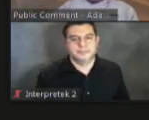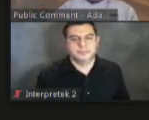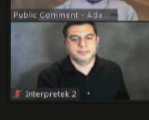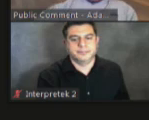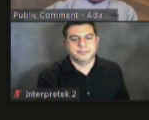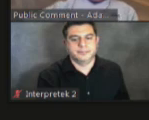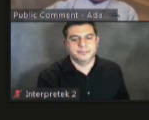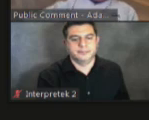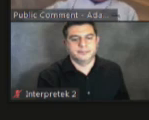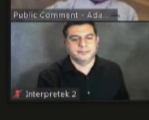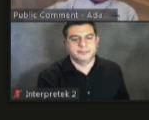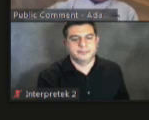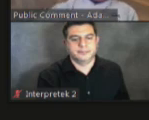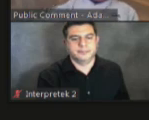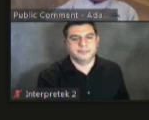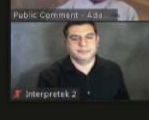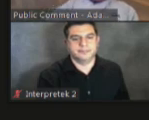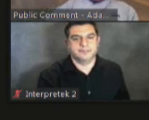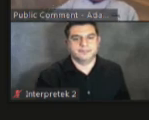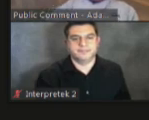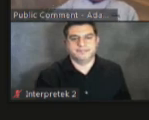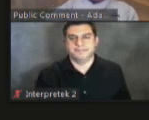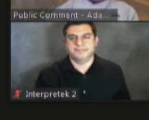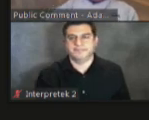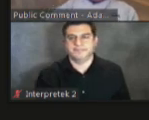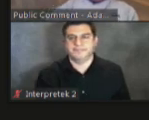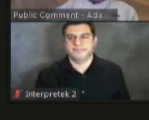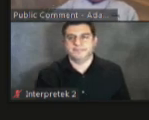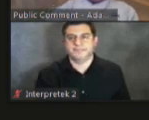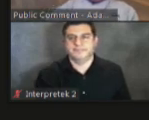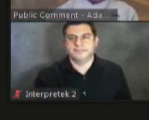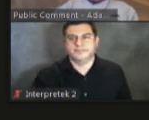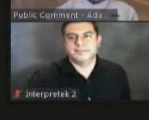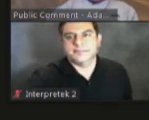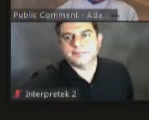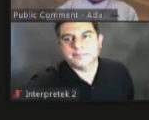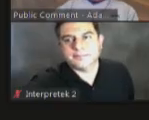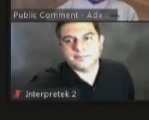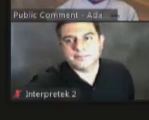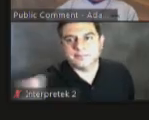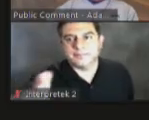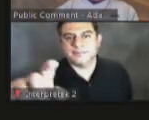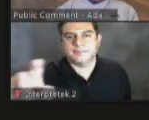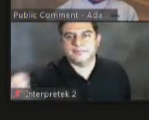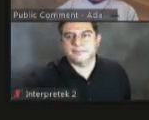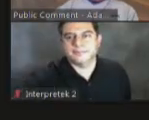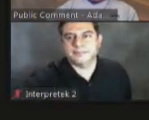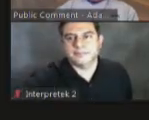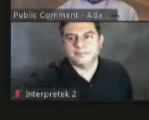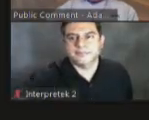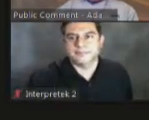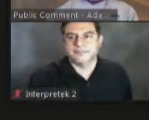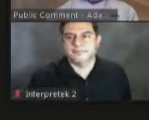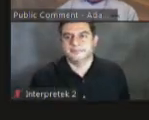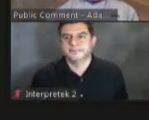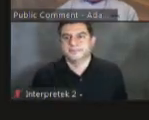that tight-knit African American historic Black community, as opposed to having the opportunity to site that project in its own backyard, but with the same developer?